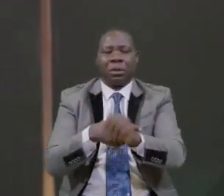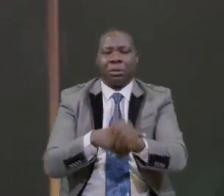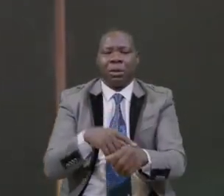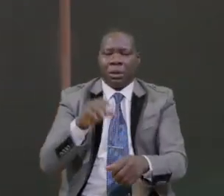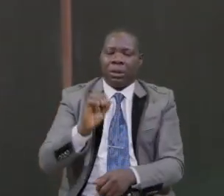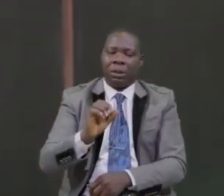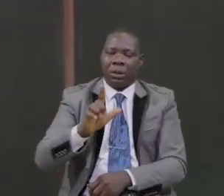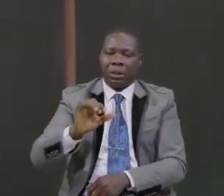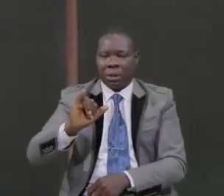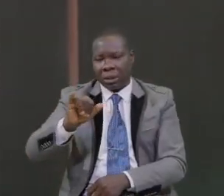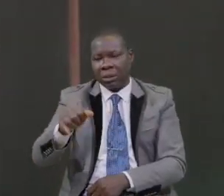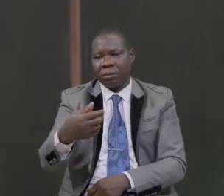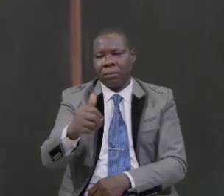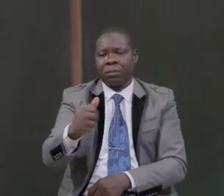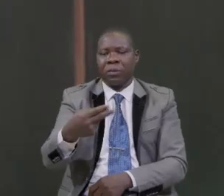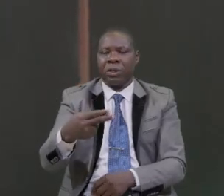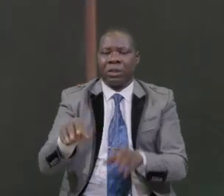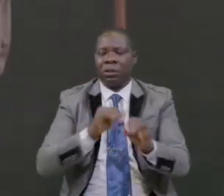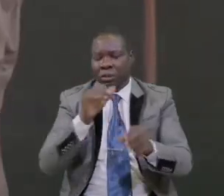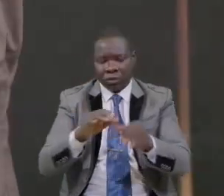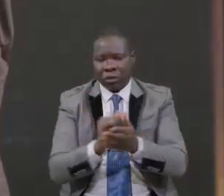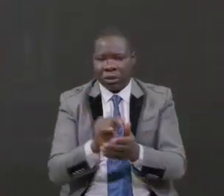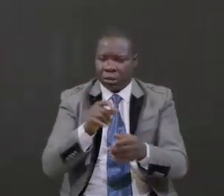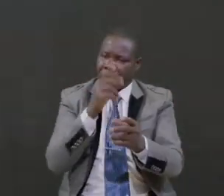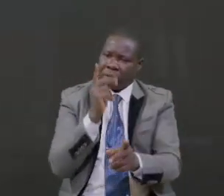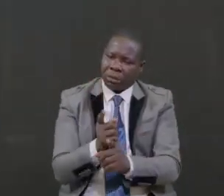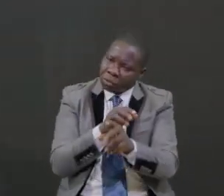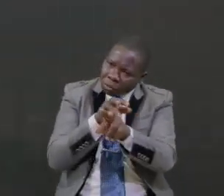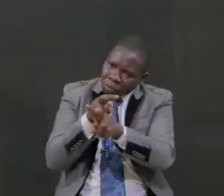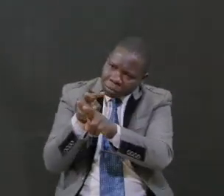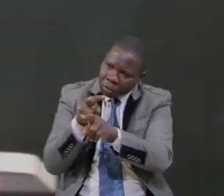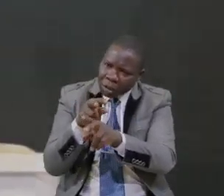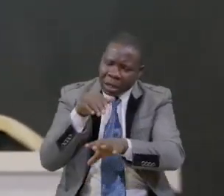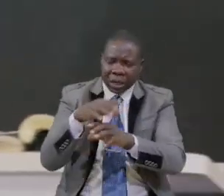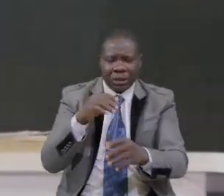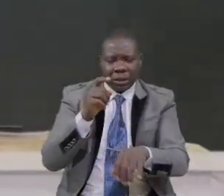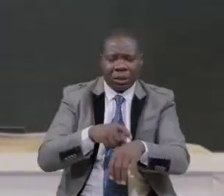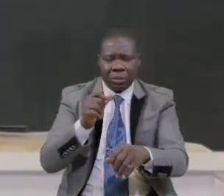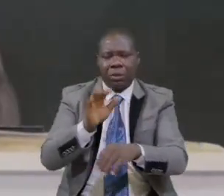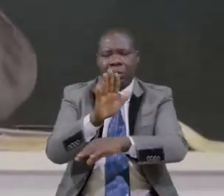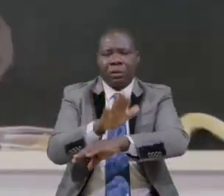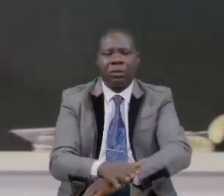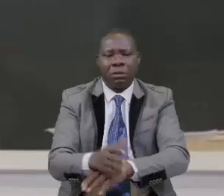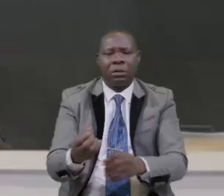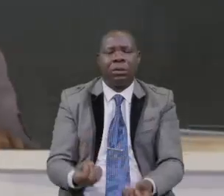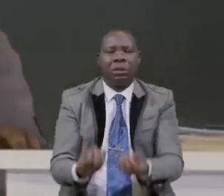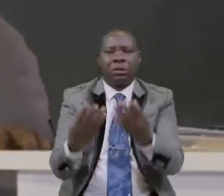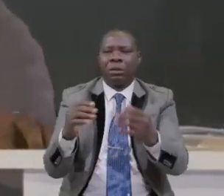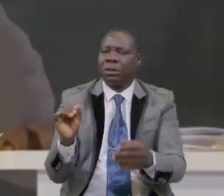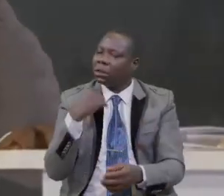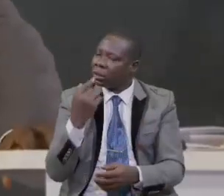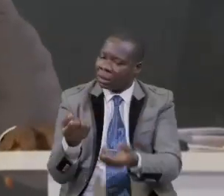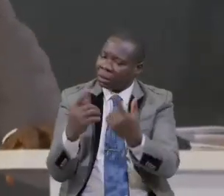them. And then at the time of the evening sacrifice, he said, okay, since your God cannot bring the fire